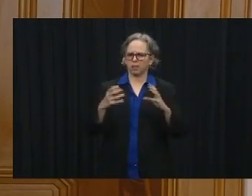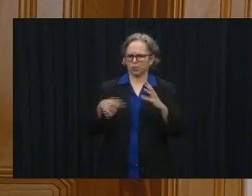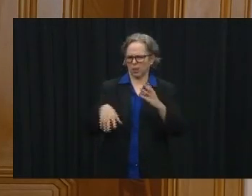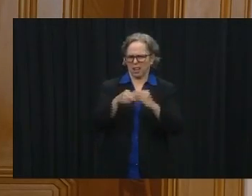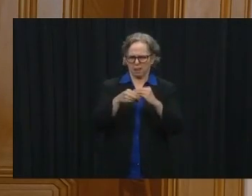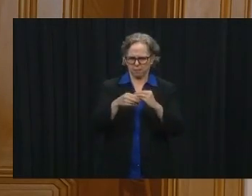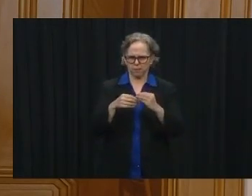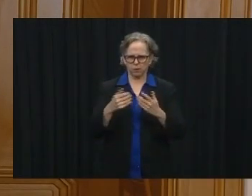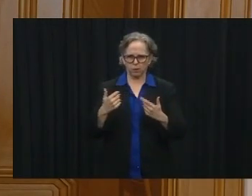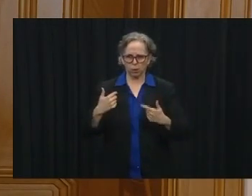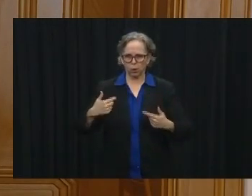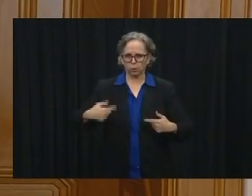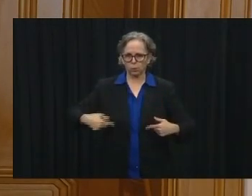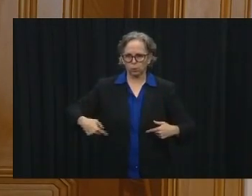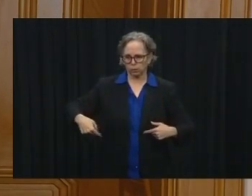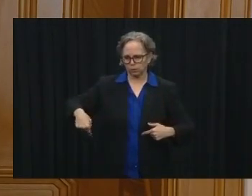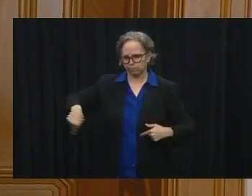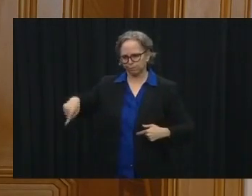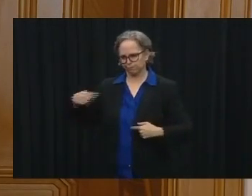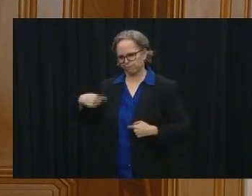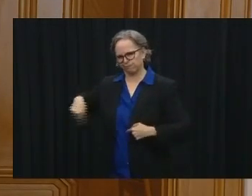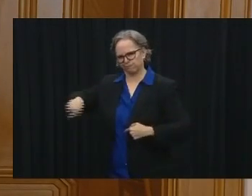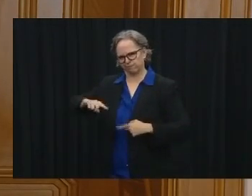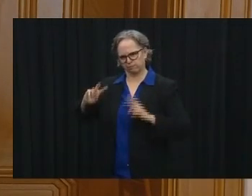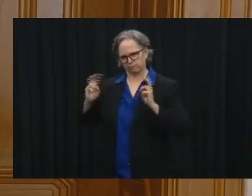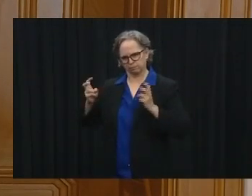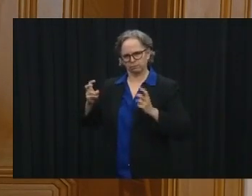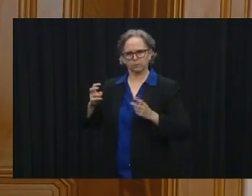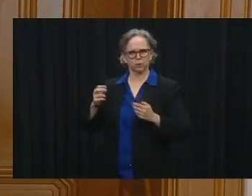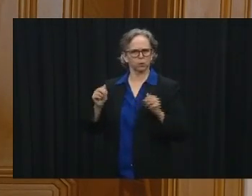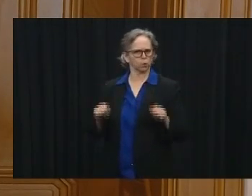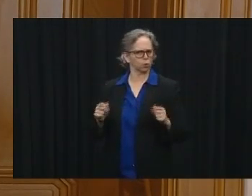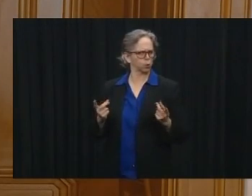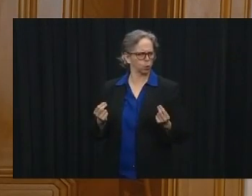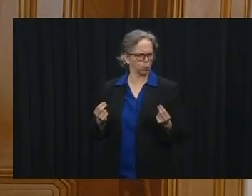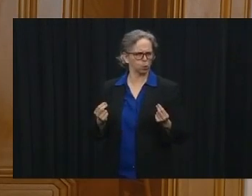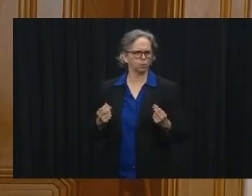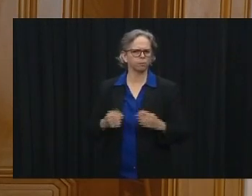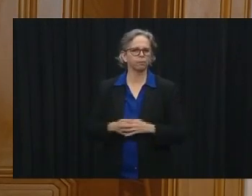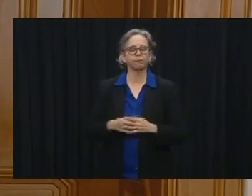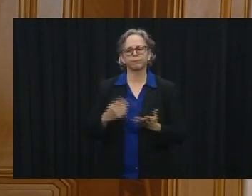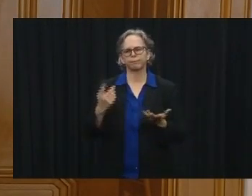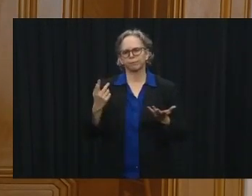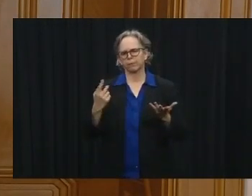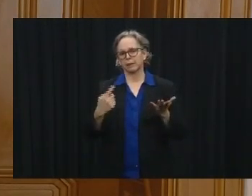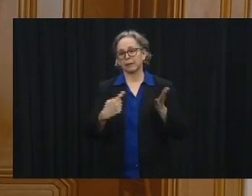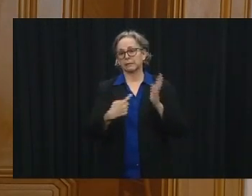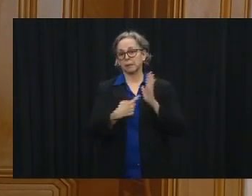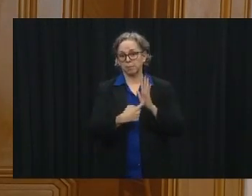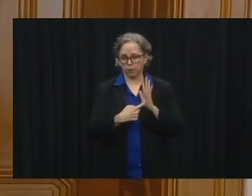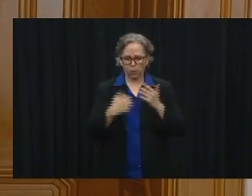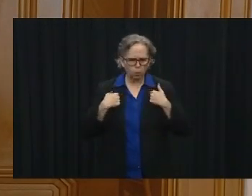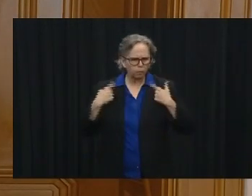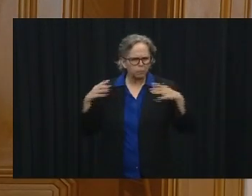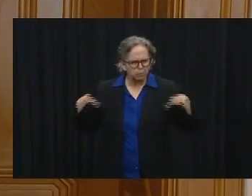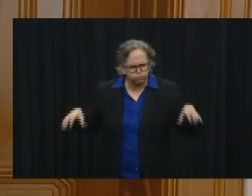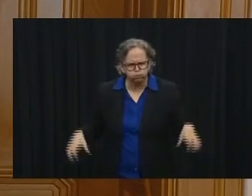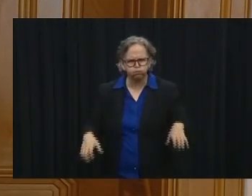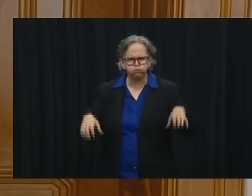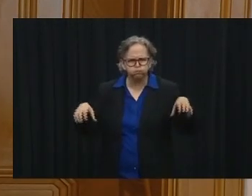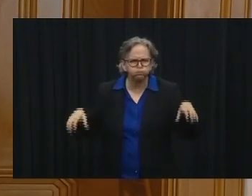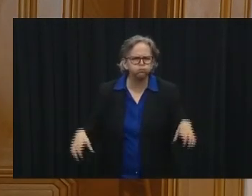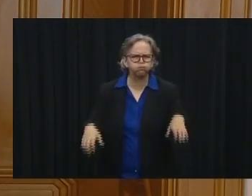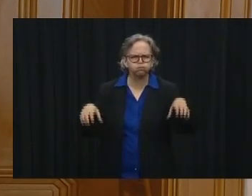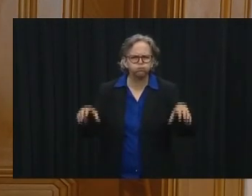doing in regard, as we continue to do in regard to the physical